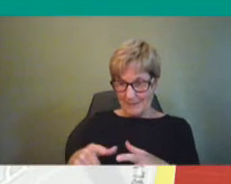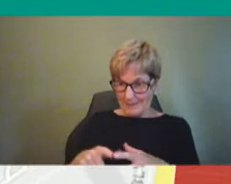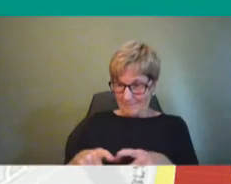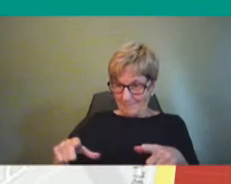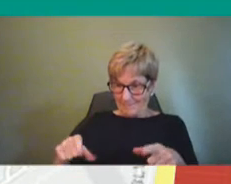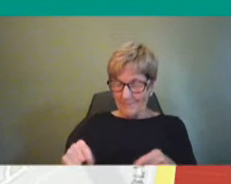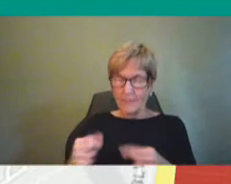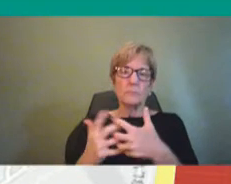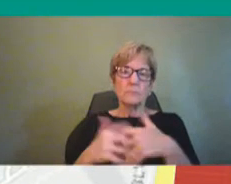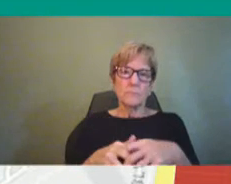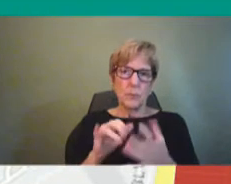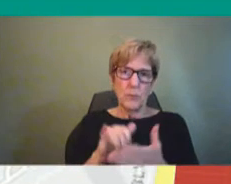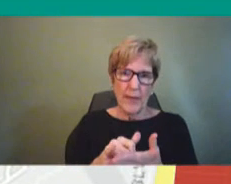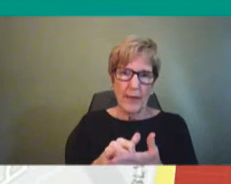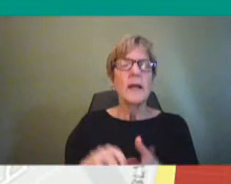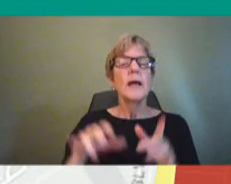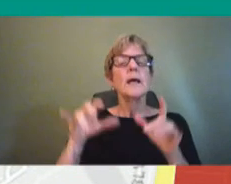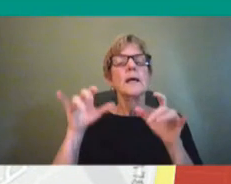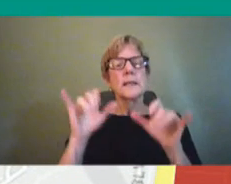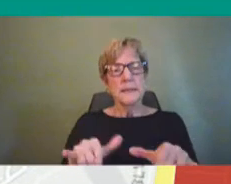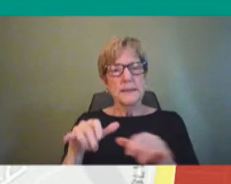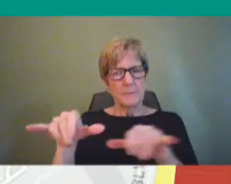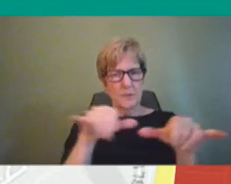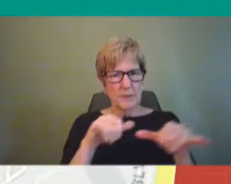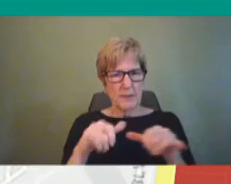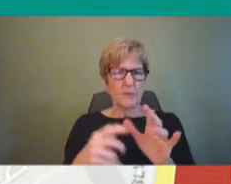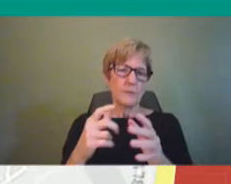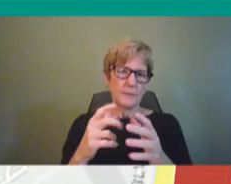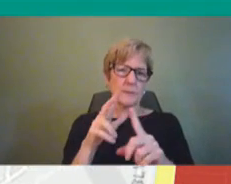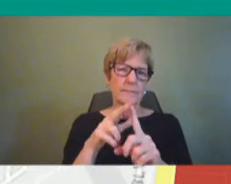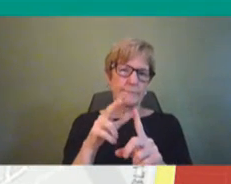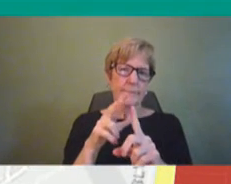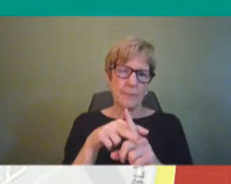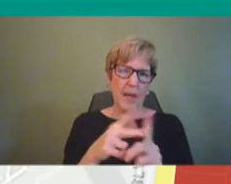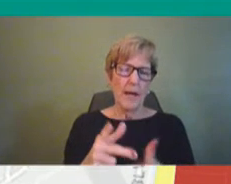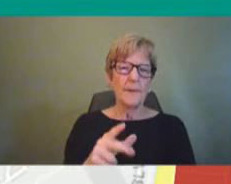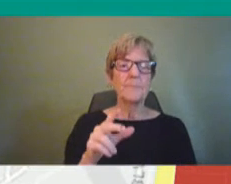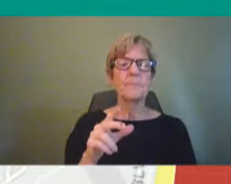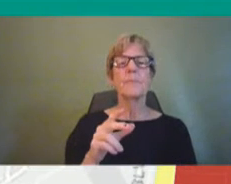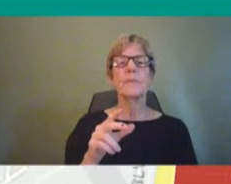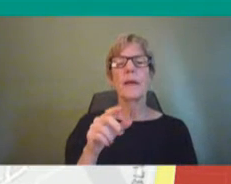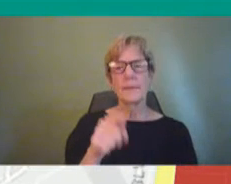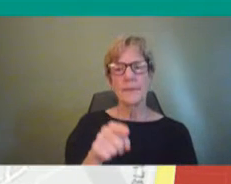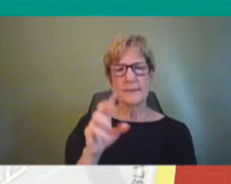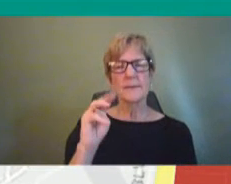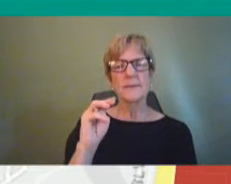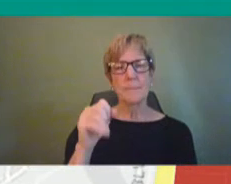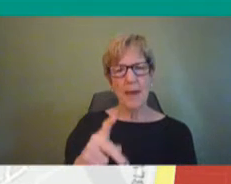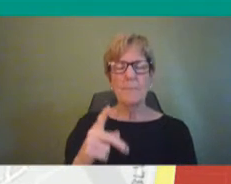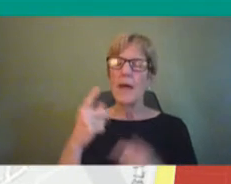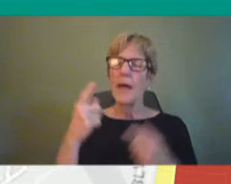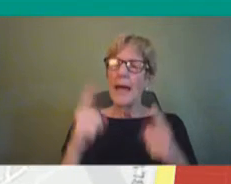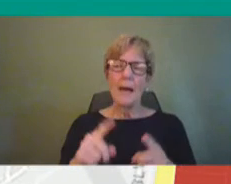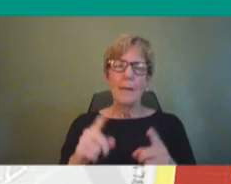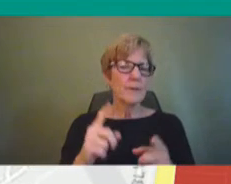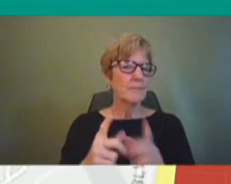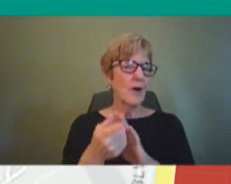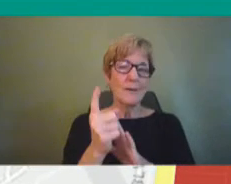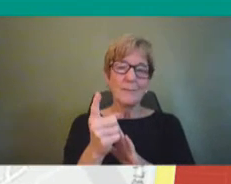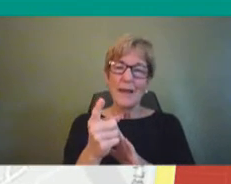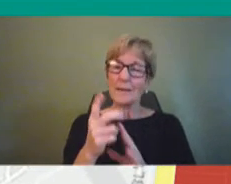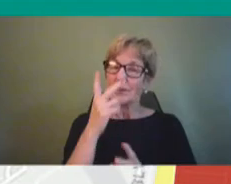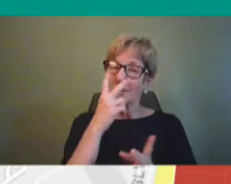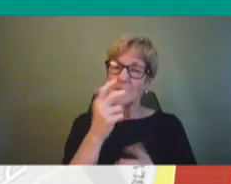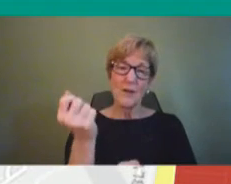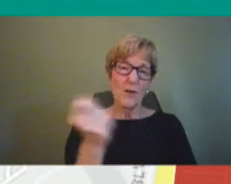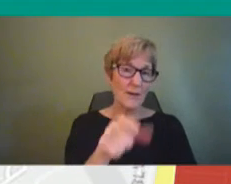same standards would apply this is the uh zoning alignment map so this is what will happen automatically you see all of this uh